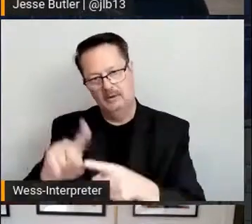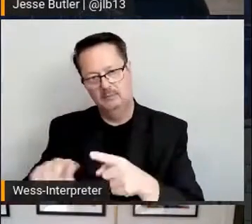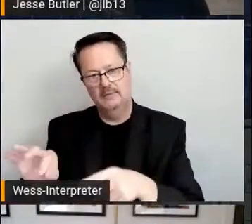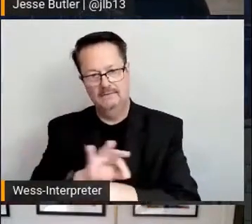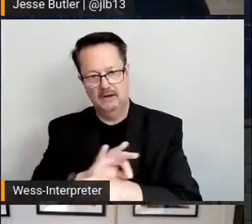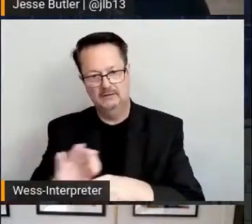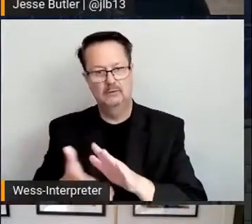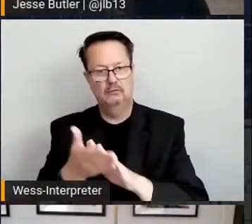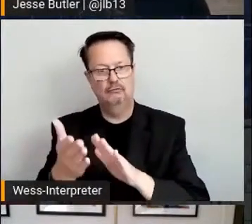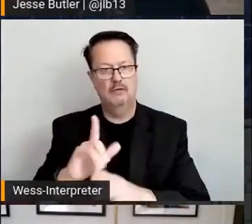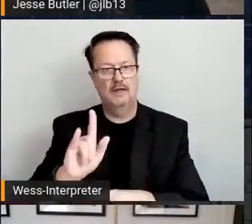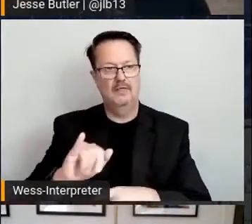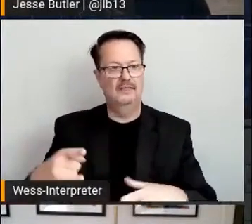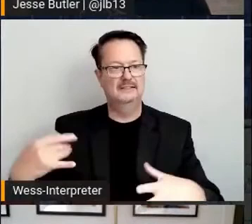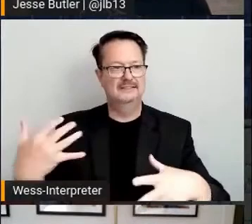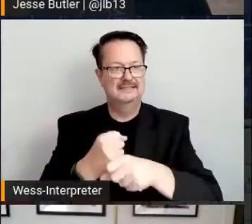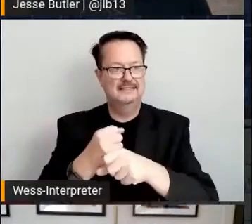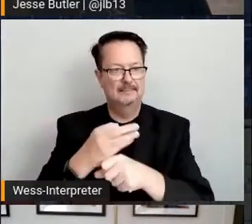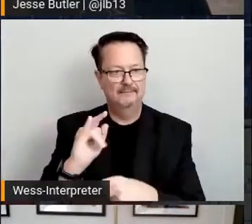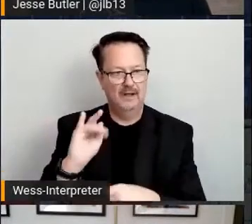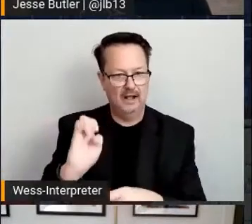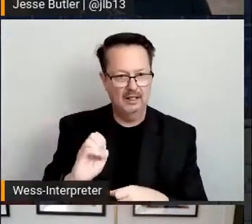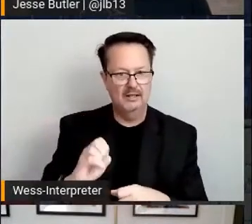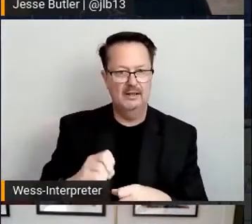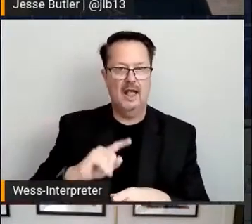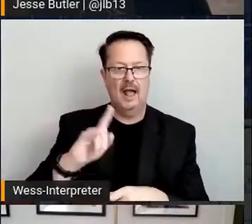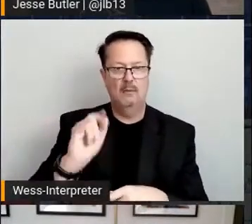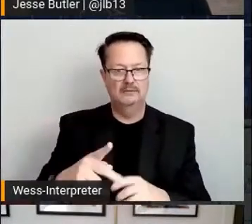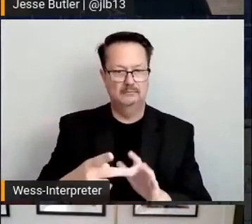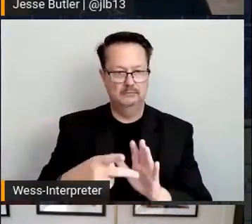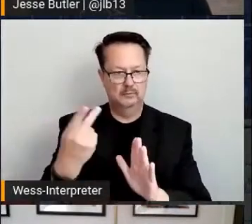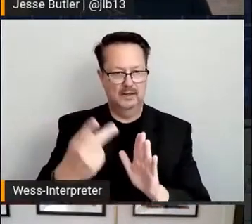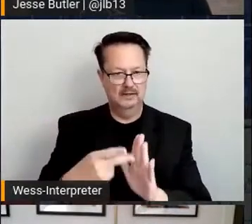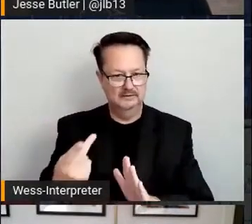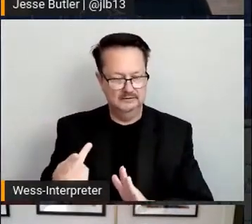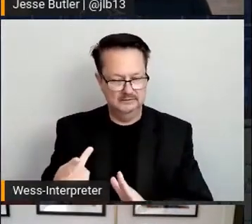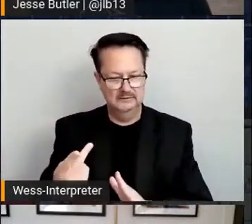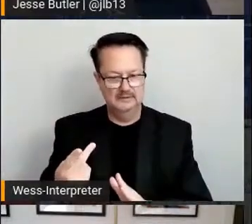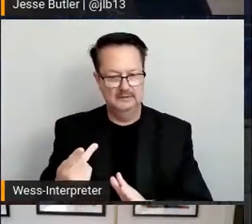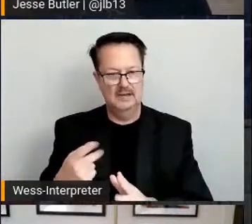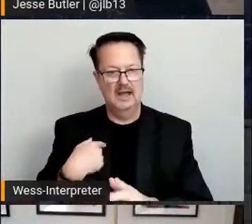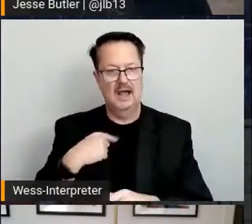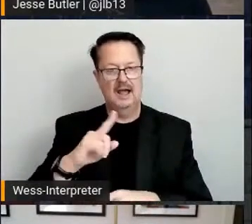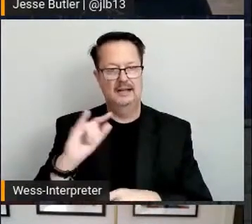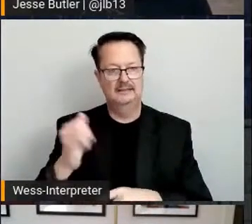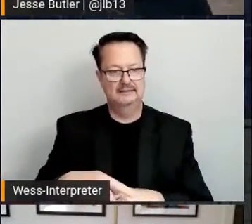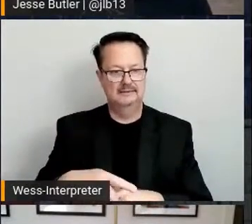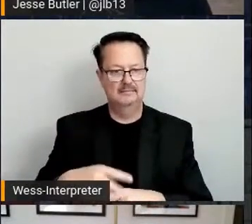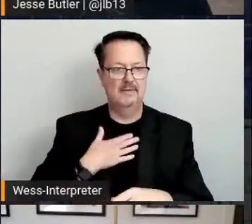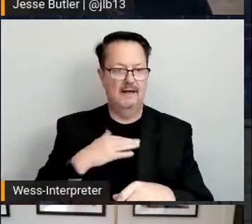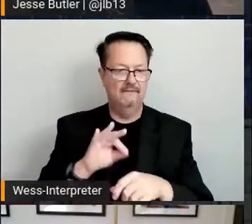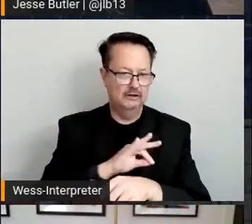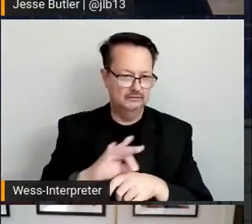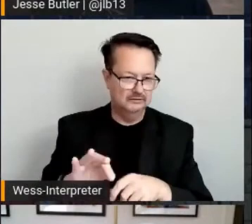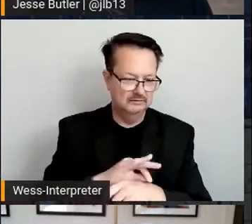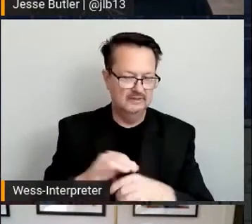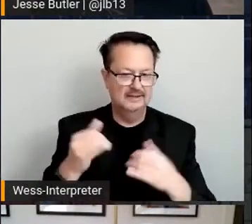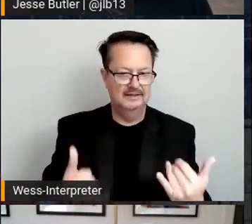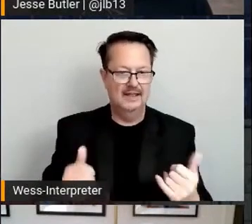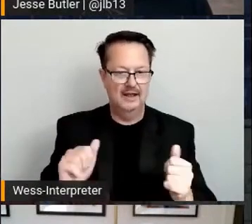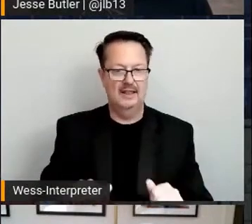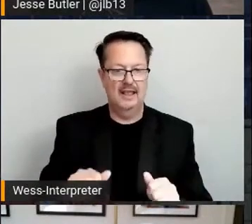run the zip file, zip command twice. I zip my functions, and now I can do